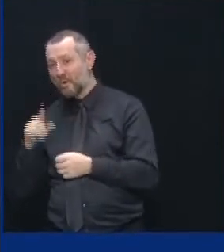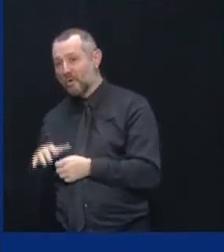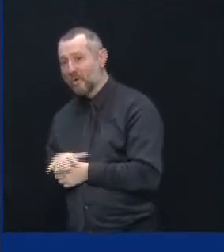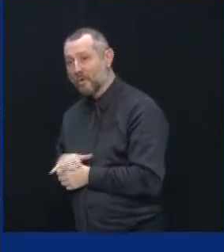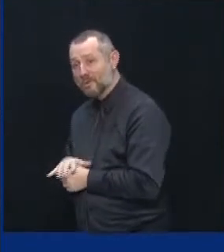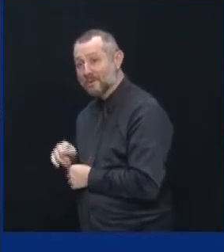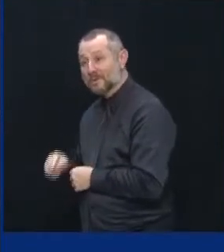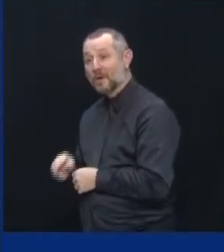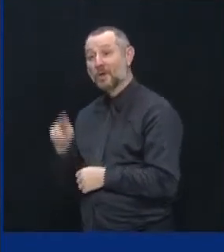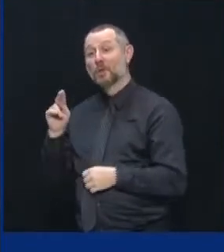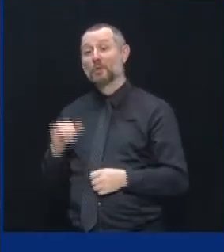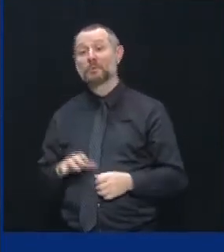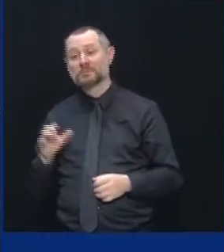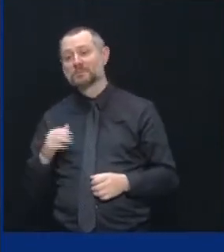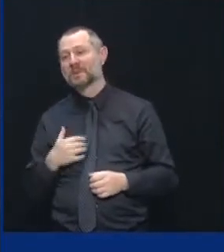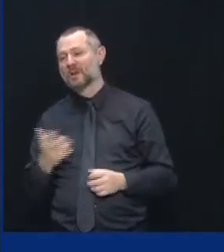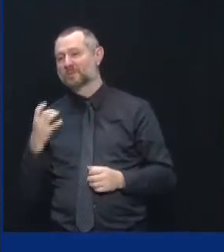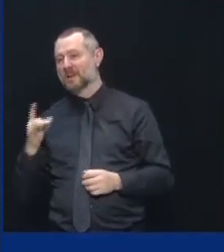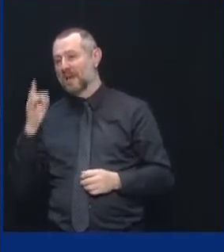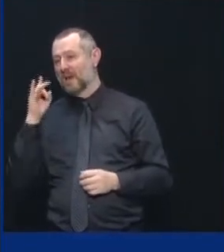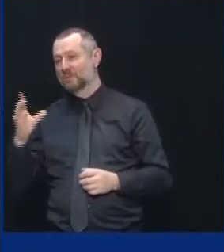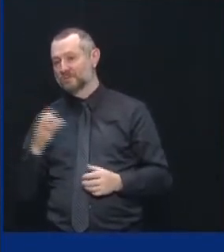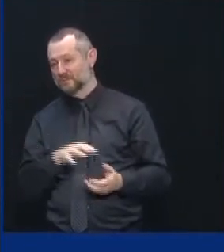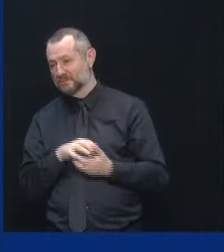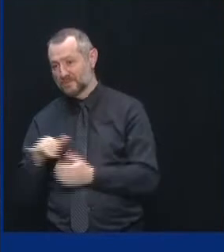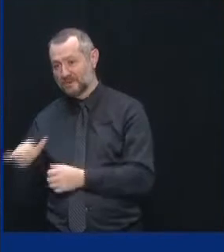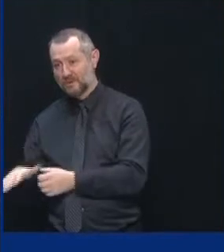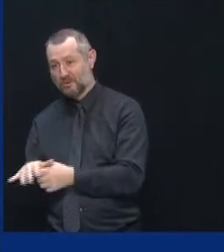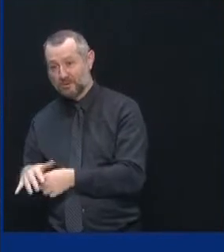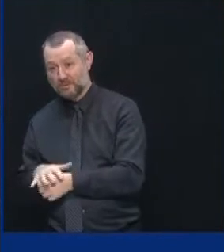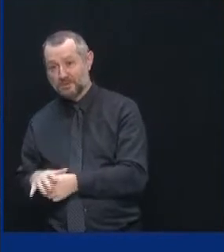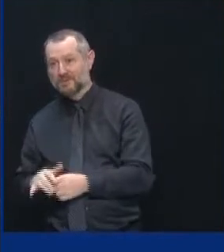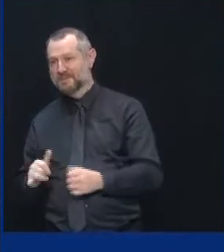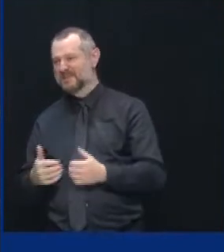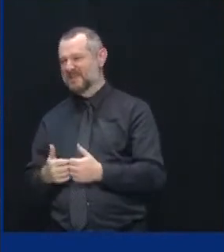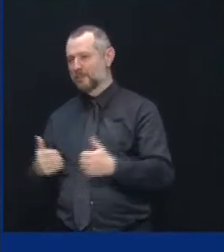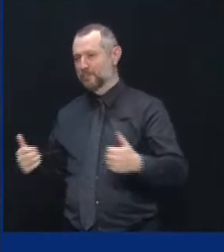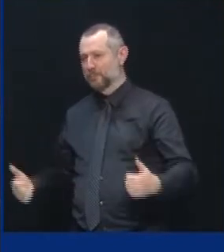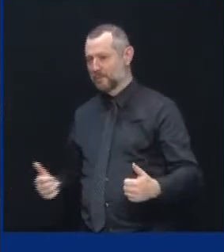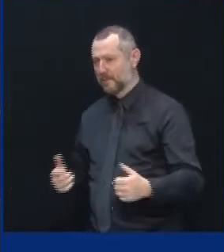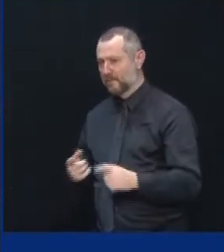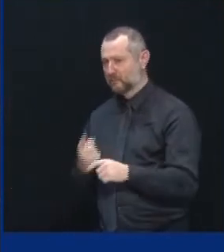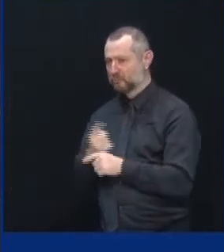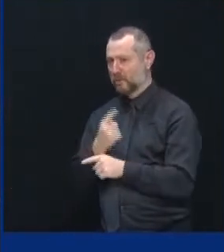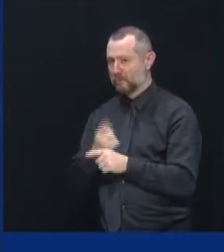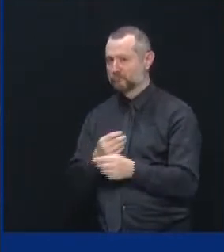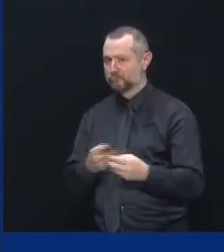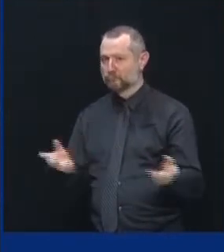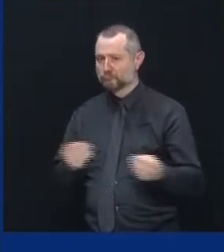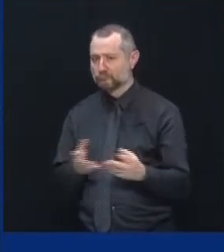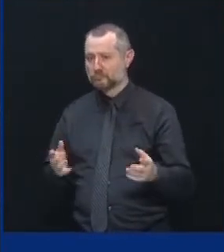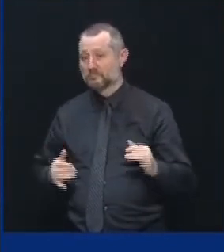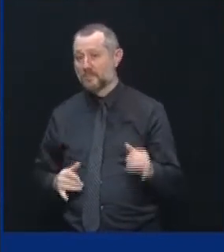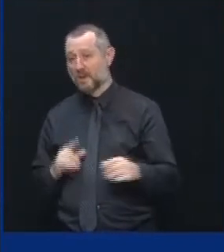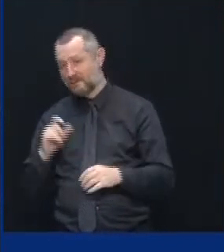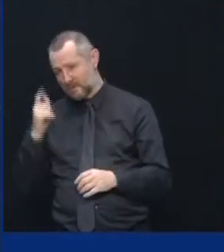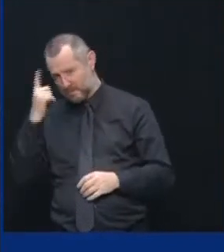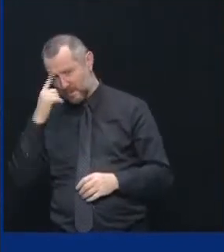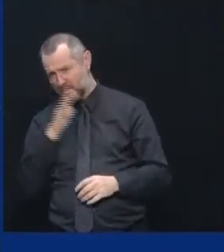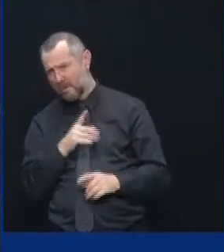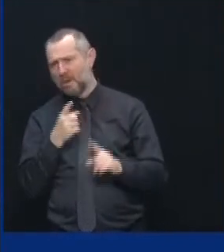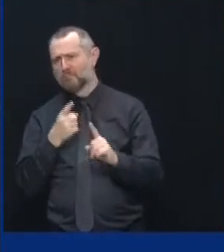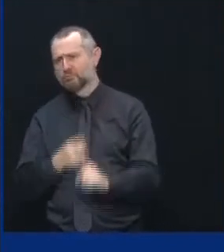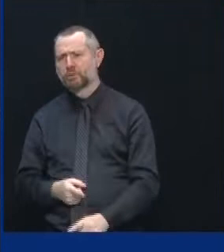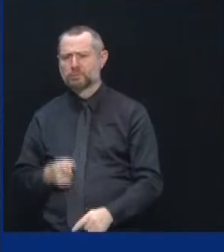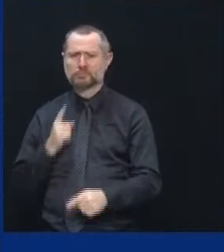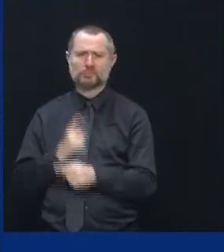800 for the Mets. So that was separate and apart that they had requested for their allocation, and it came through. But to the governor's point, This is a brand